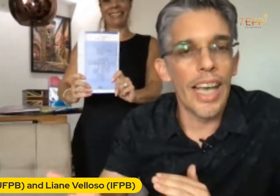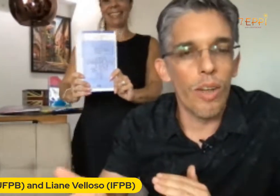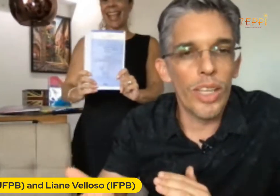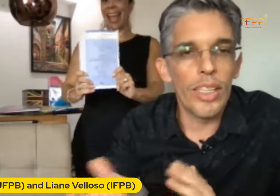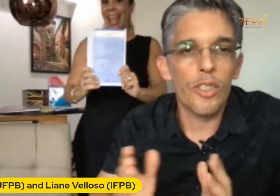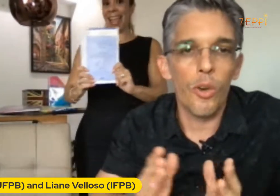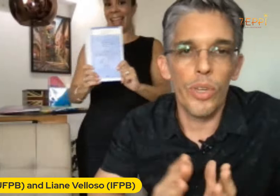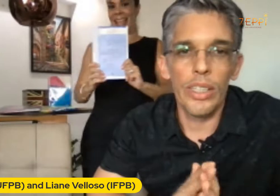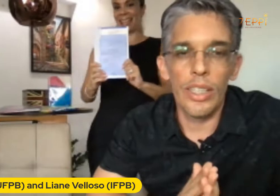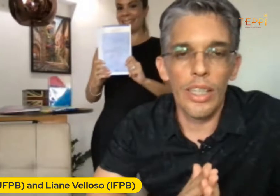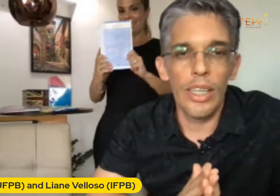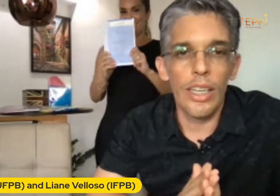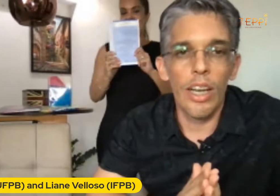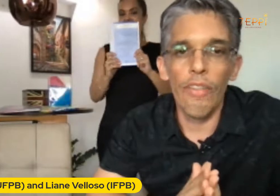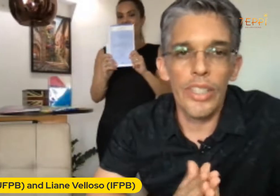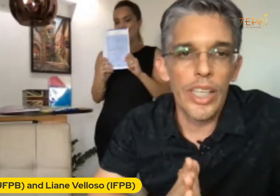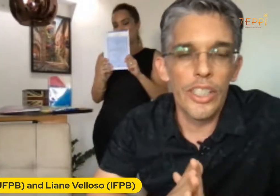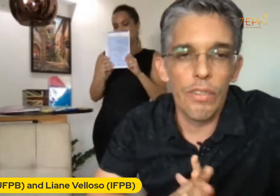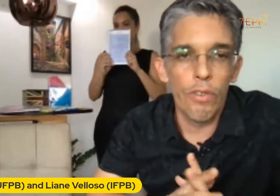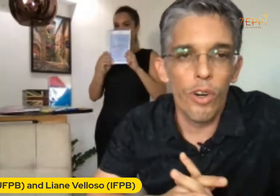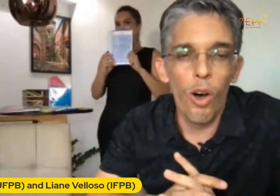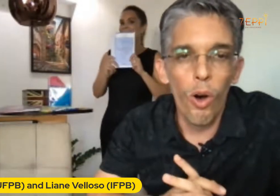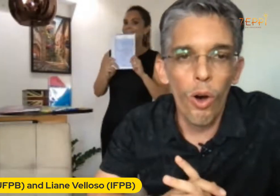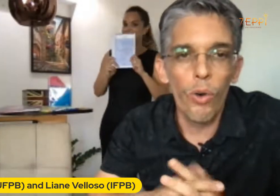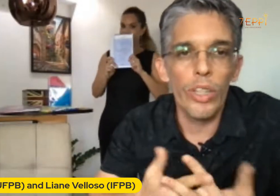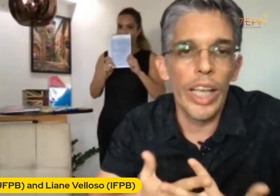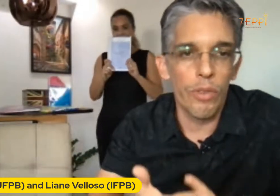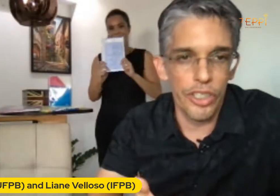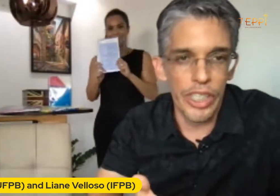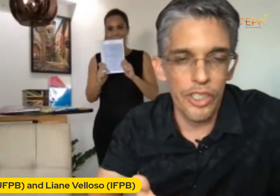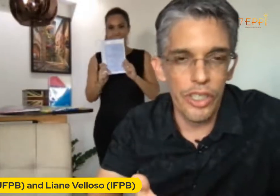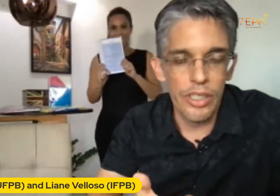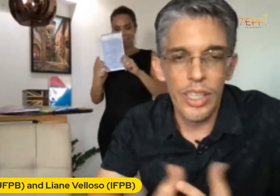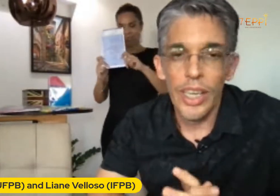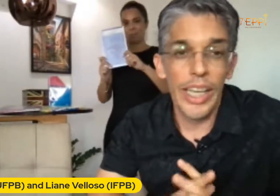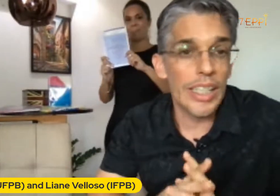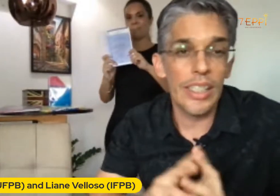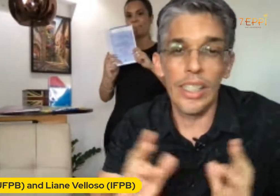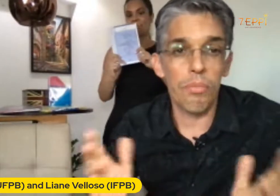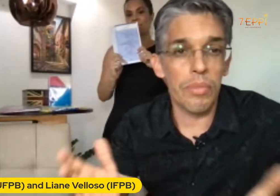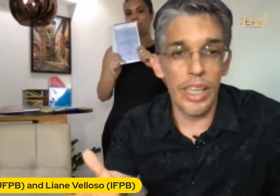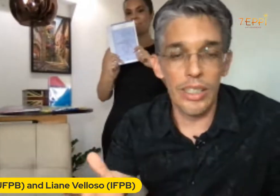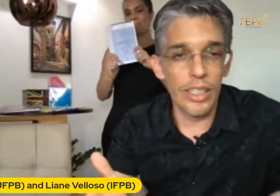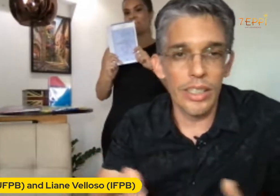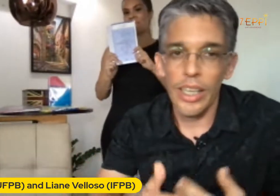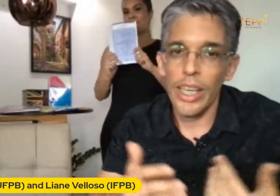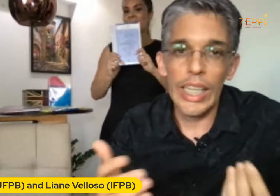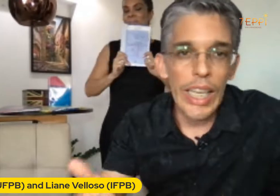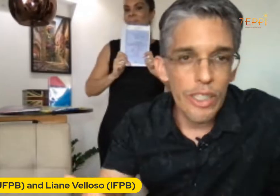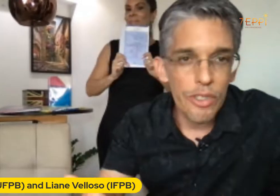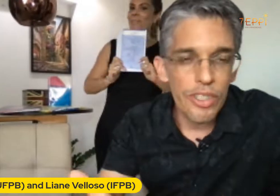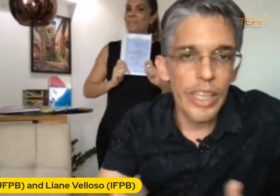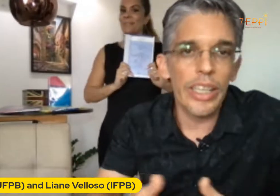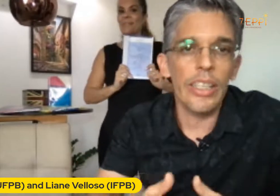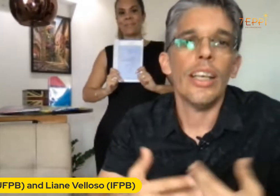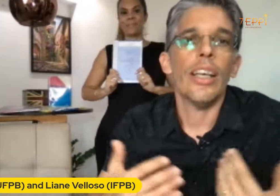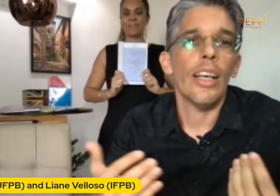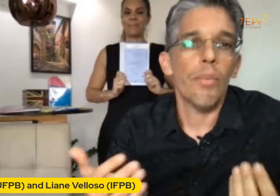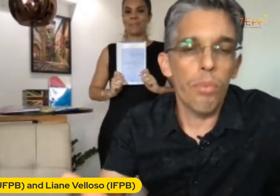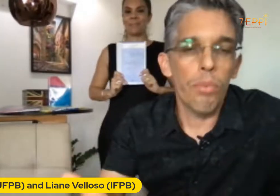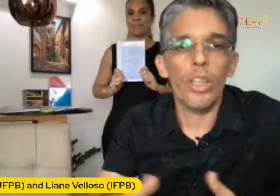sala de aula. So it's a conversation for all language teachers. And it's an amazing and